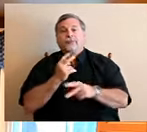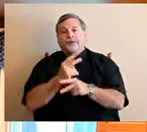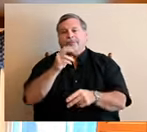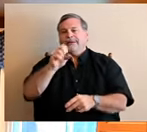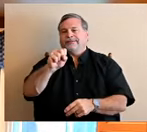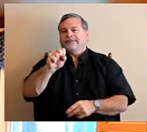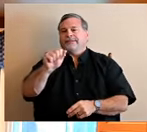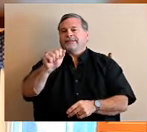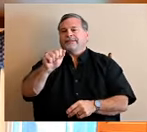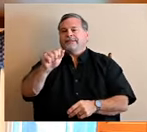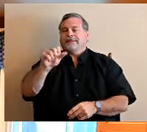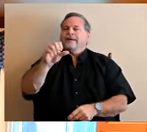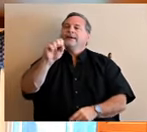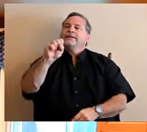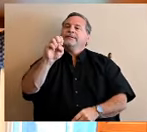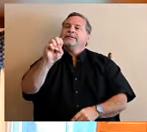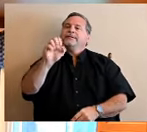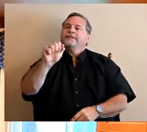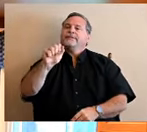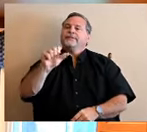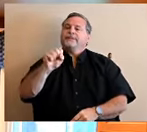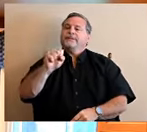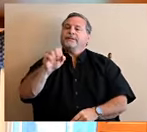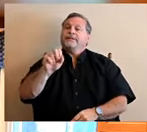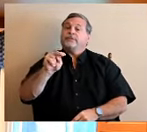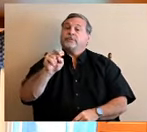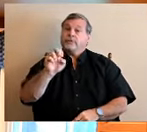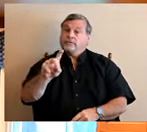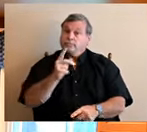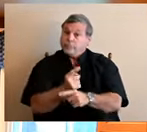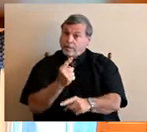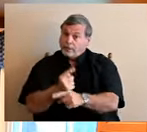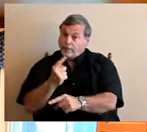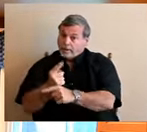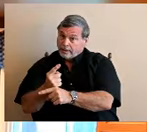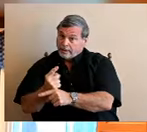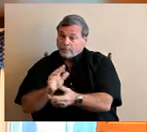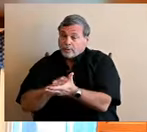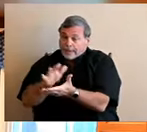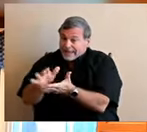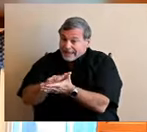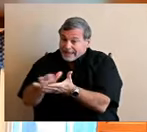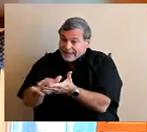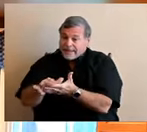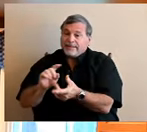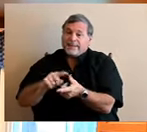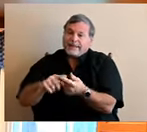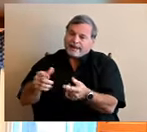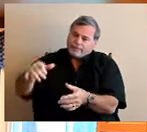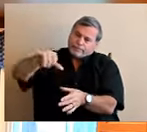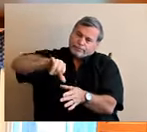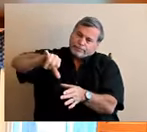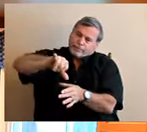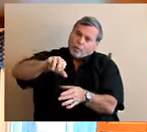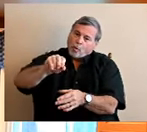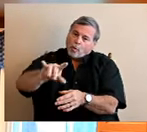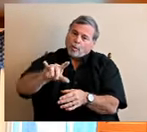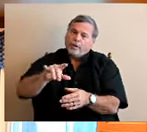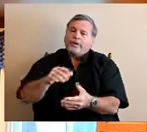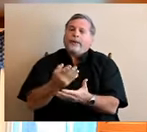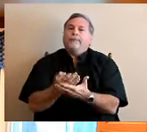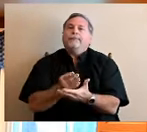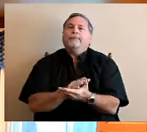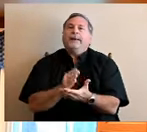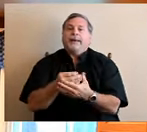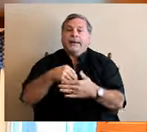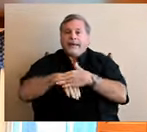correctly, now seasoning is a process where once you've cleaned the pan completely, you put a little bit of oil on it and you bake that oil into